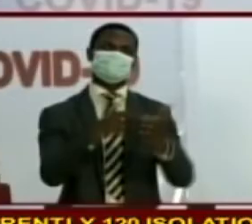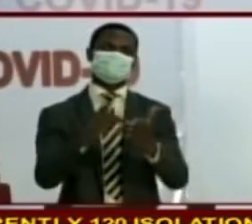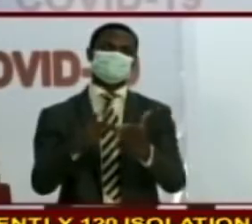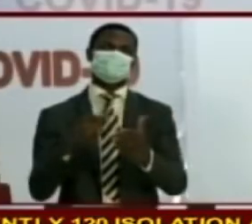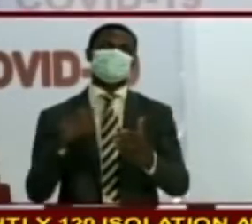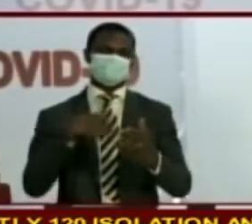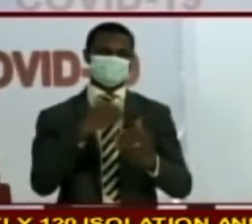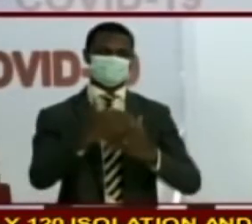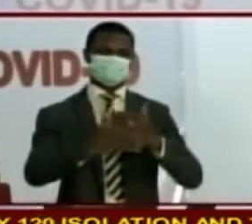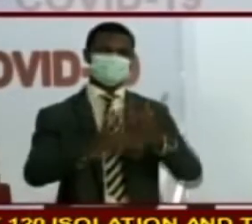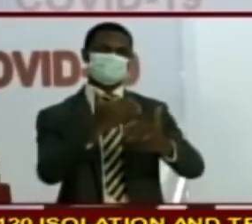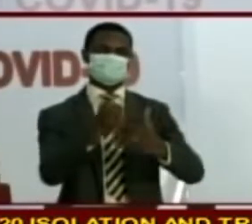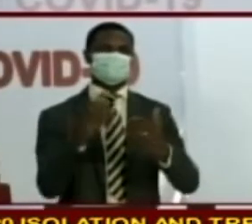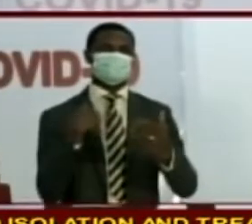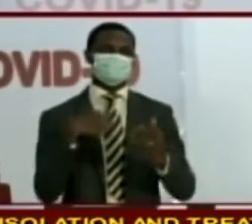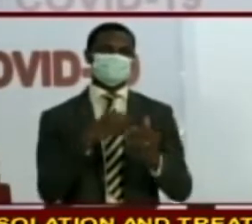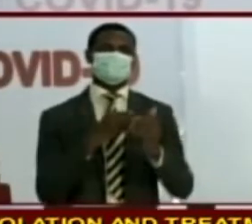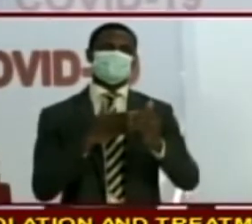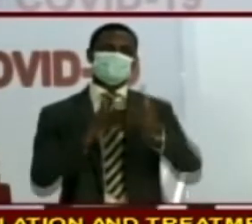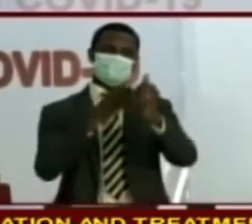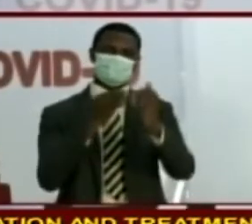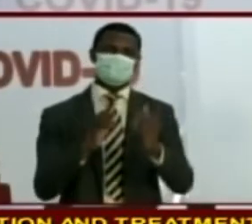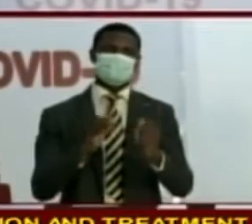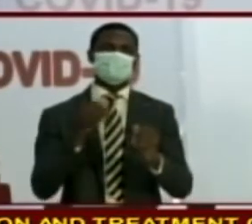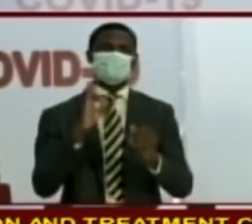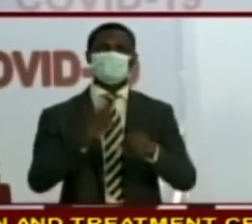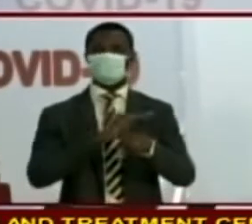the National Assembly consider whatever